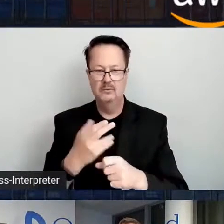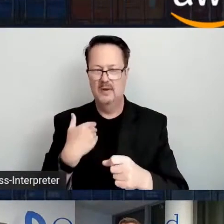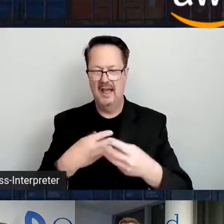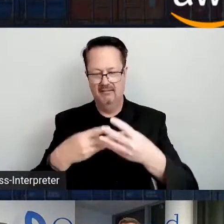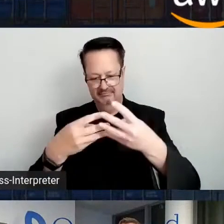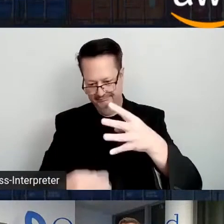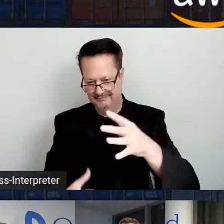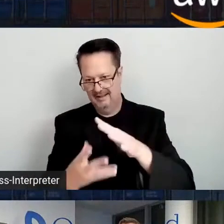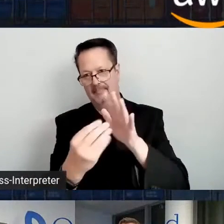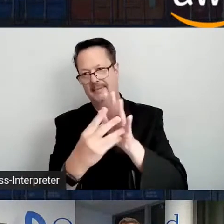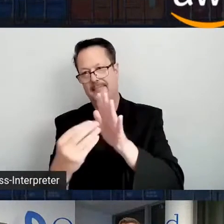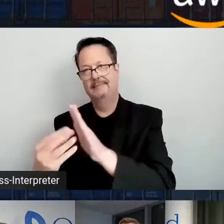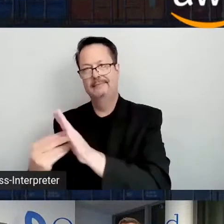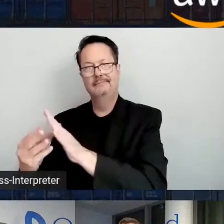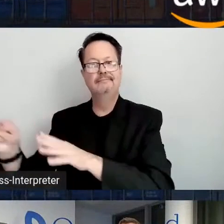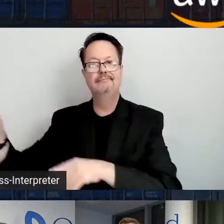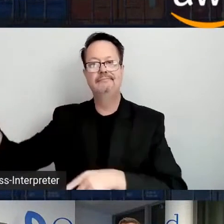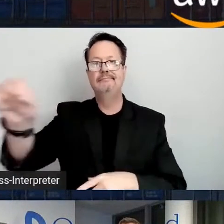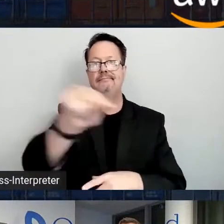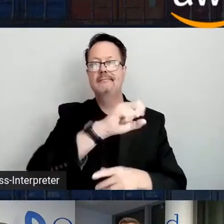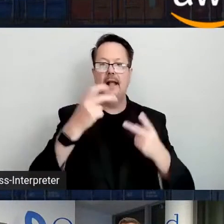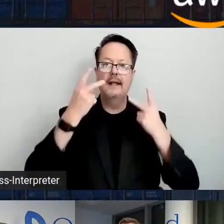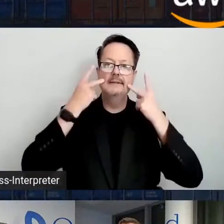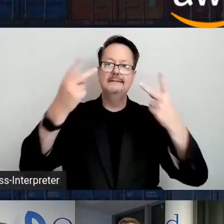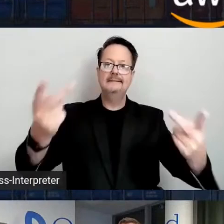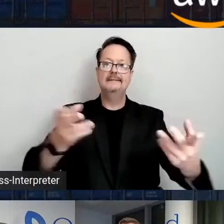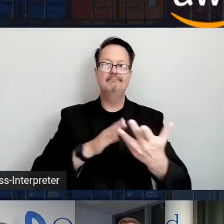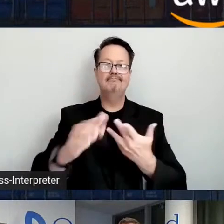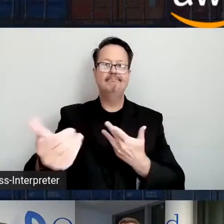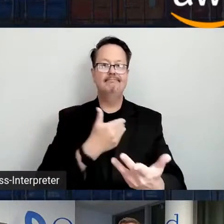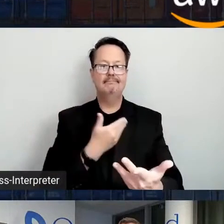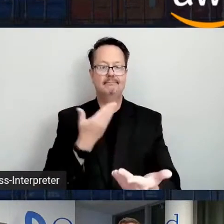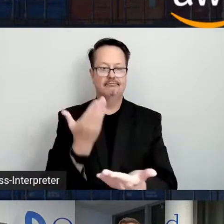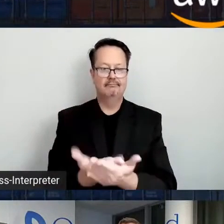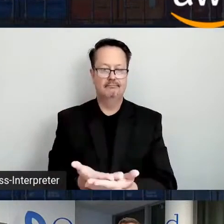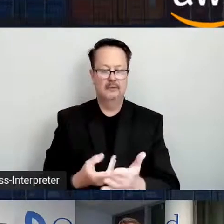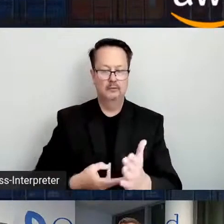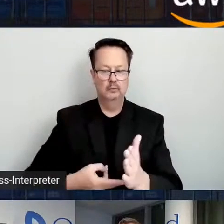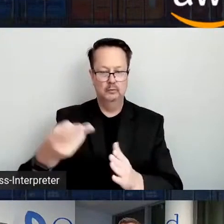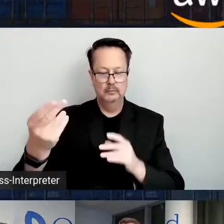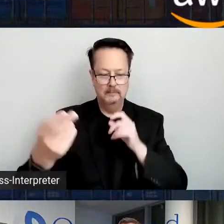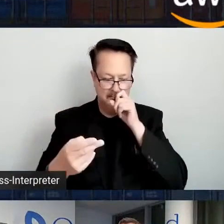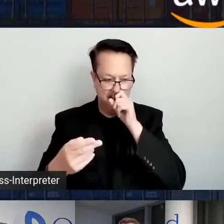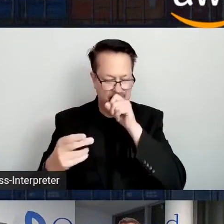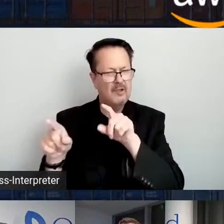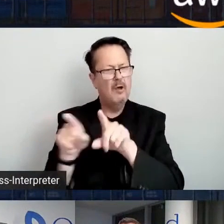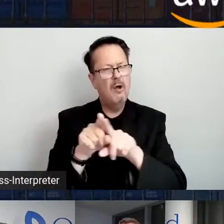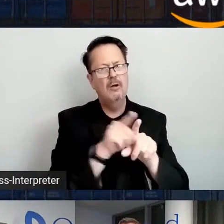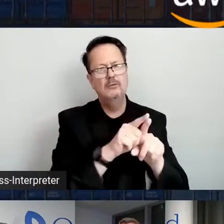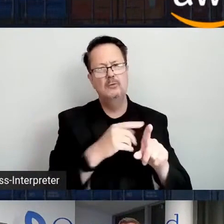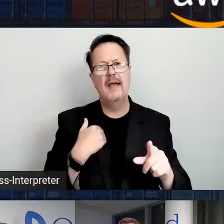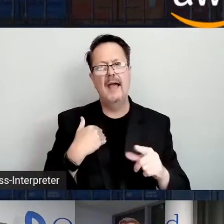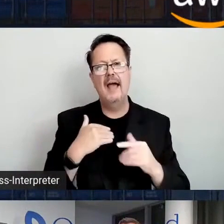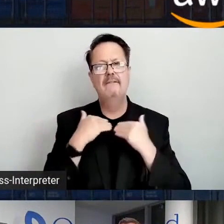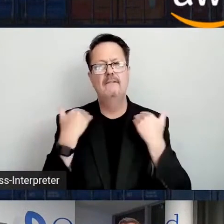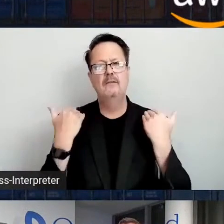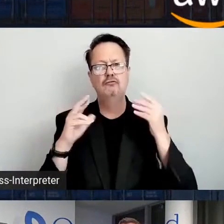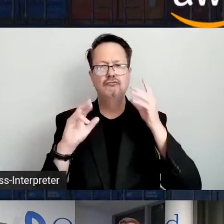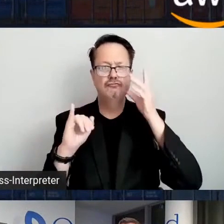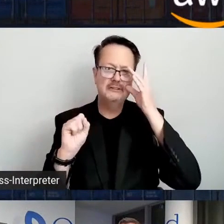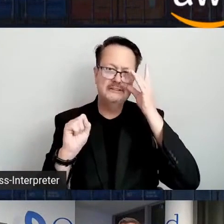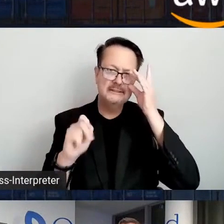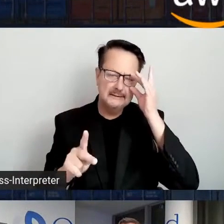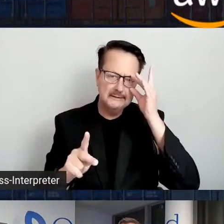of it, and everybody can see the truth, right? There's also a risk that I think gets pretty